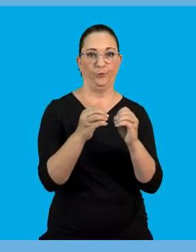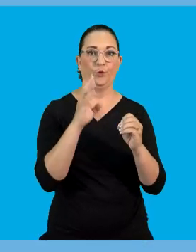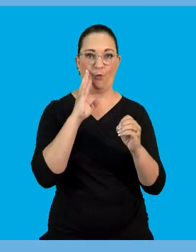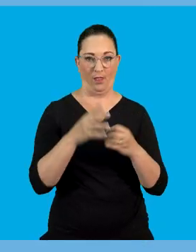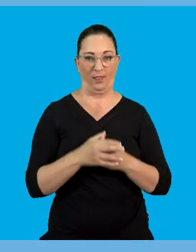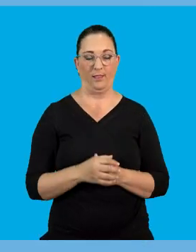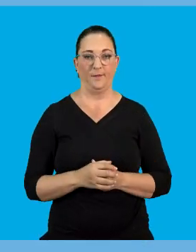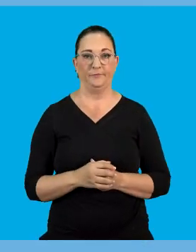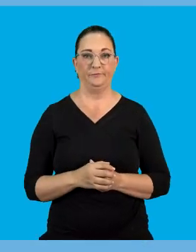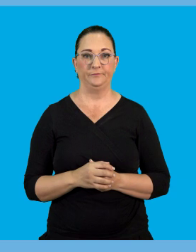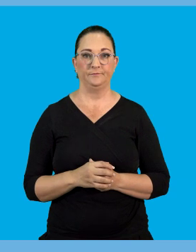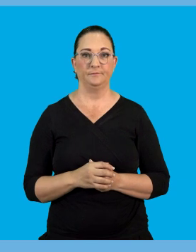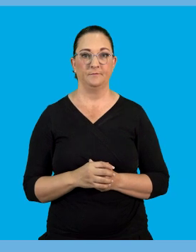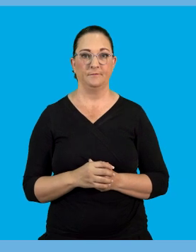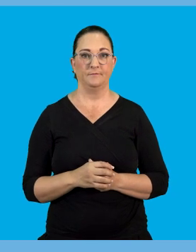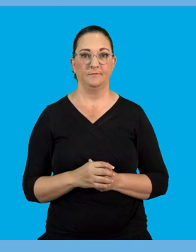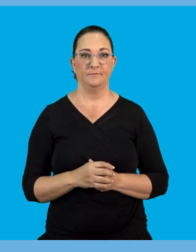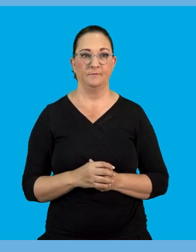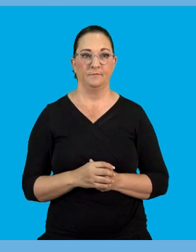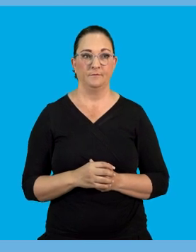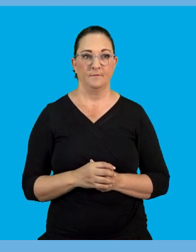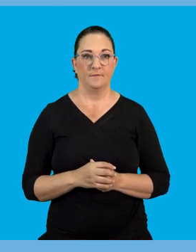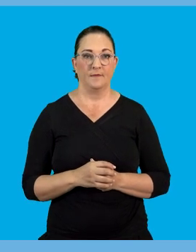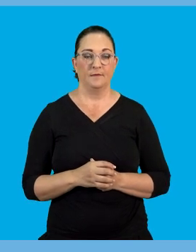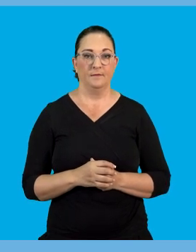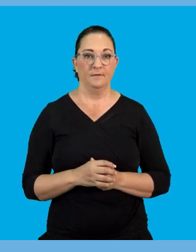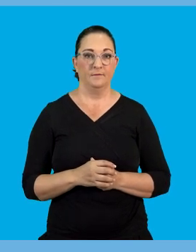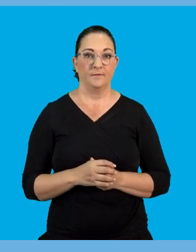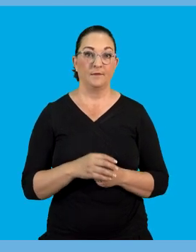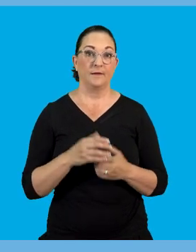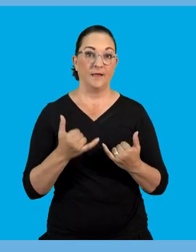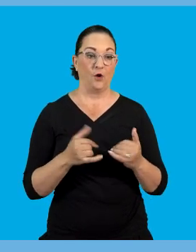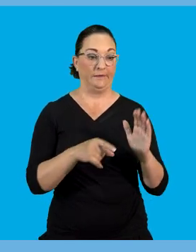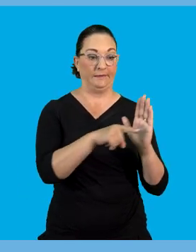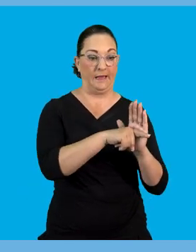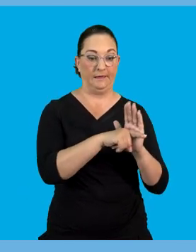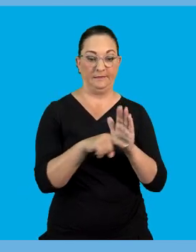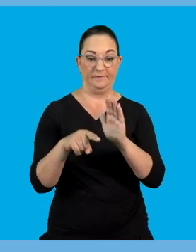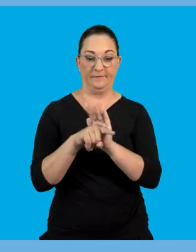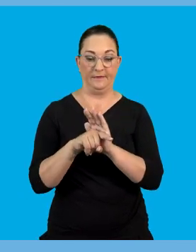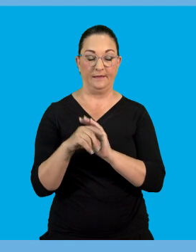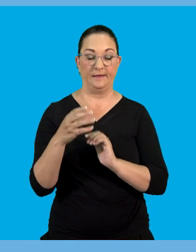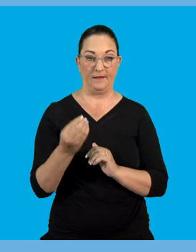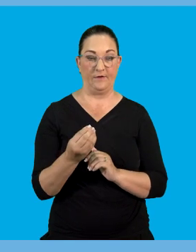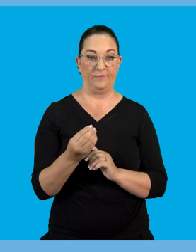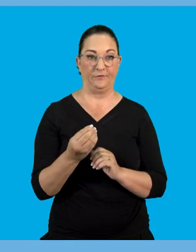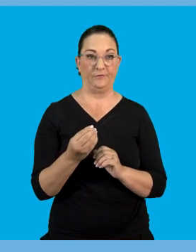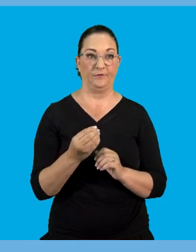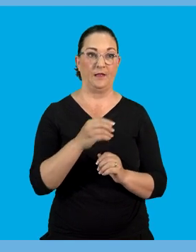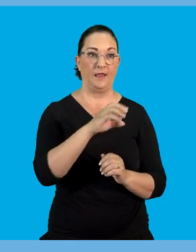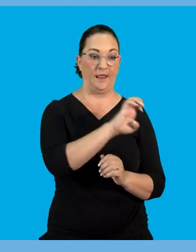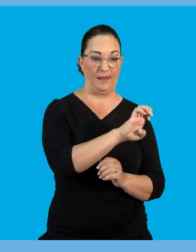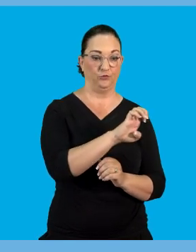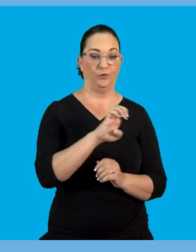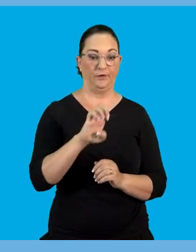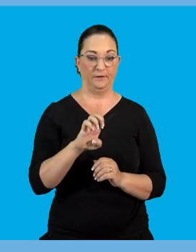towards each other. Now, in a case where we have two negative charges, an electron and